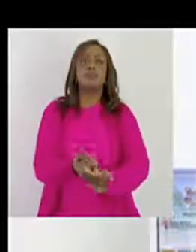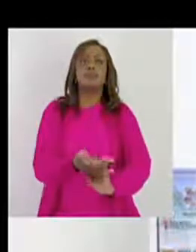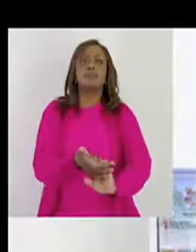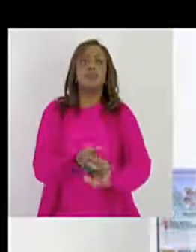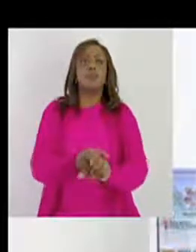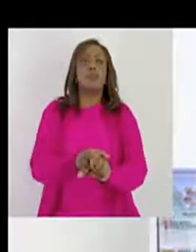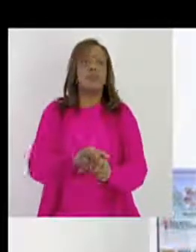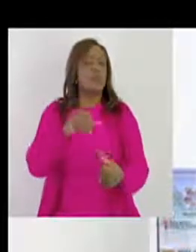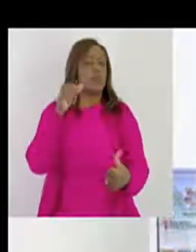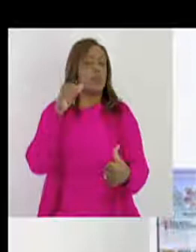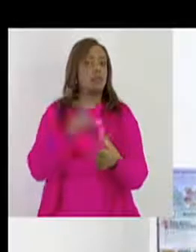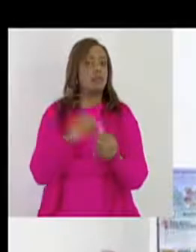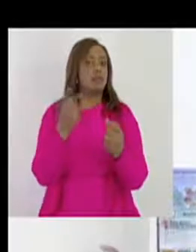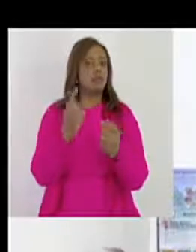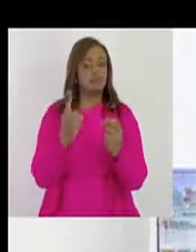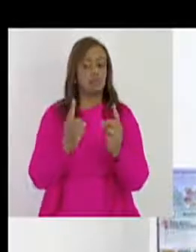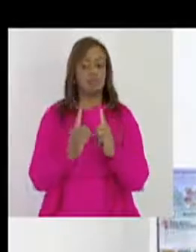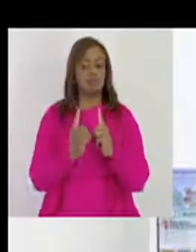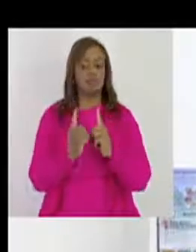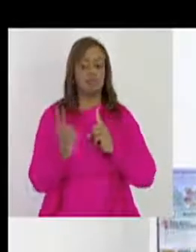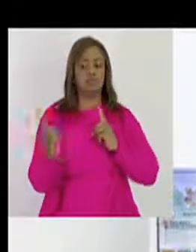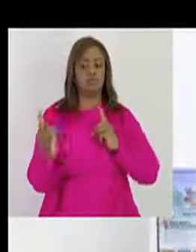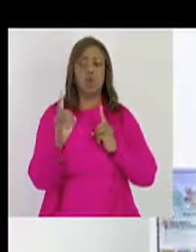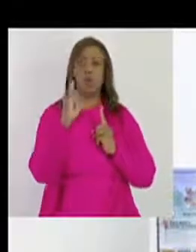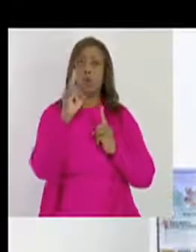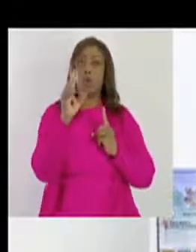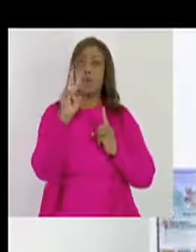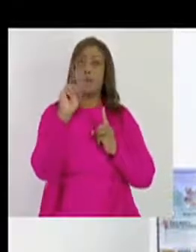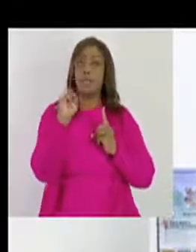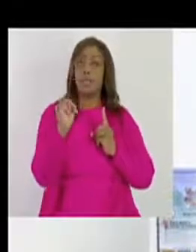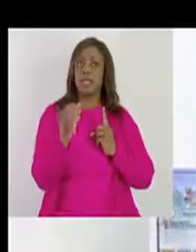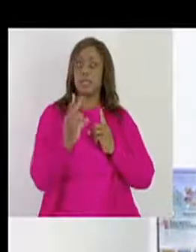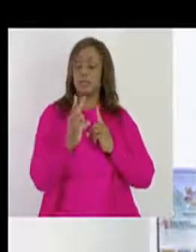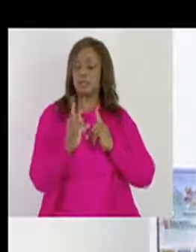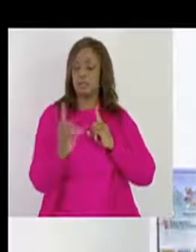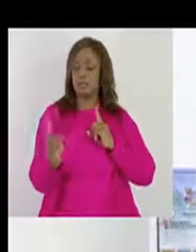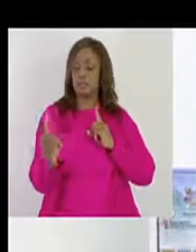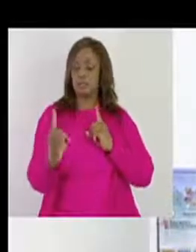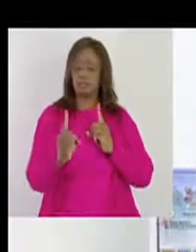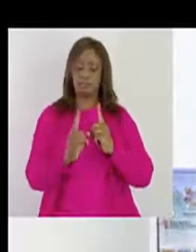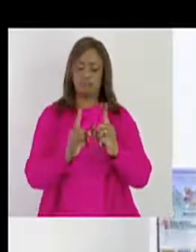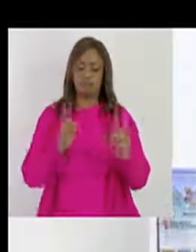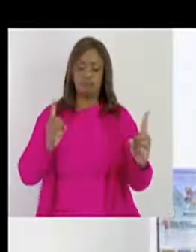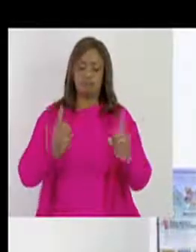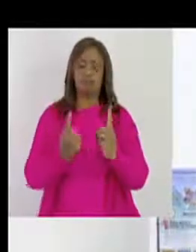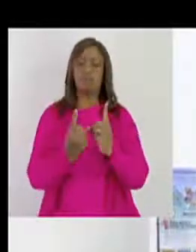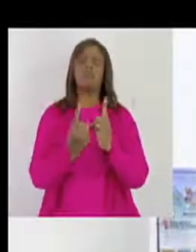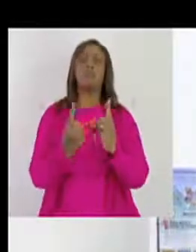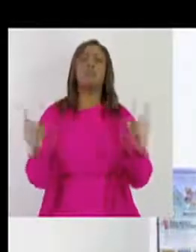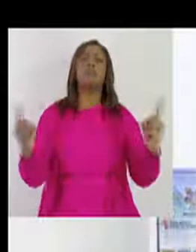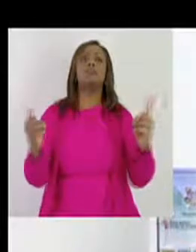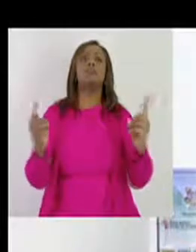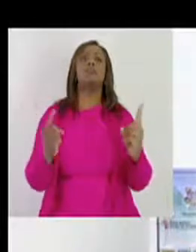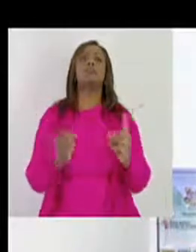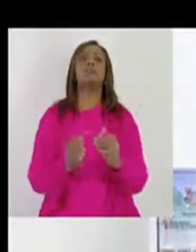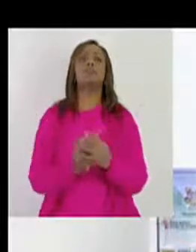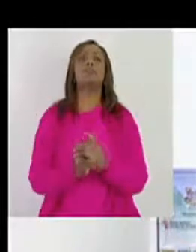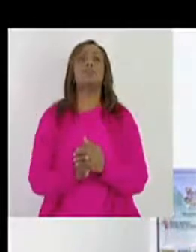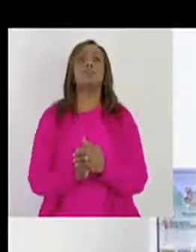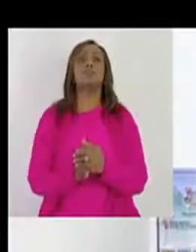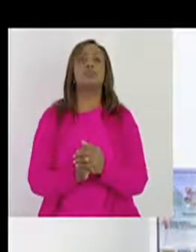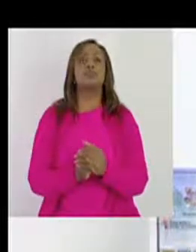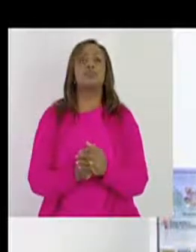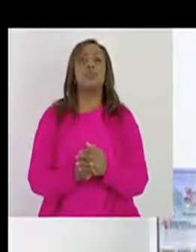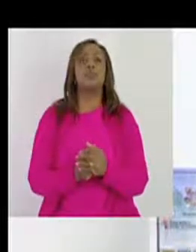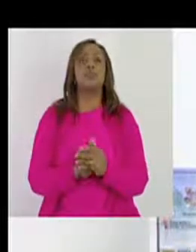And last but not least, let us keep the social distancing all around us.